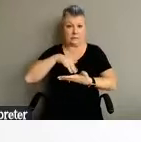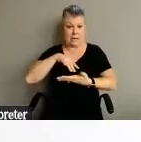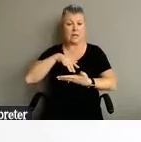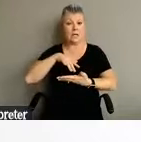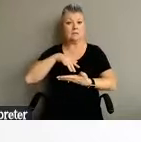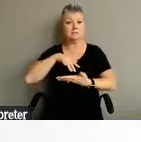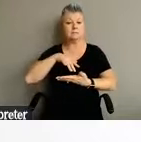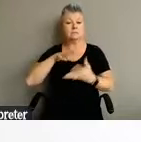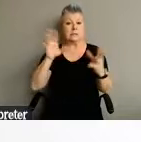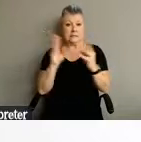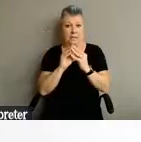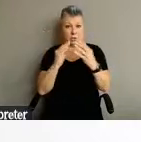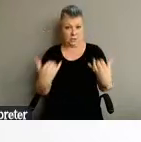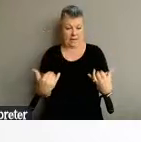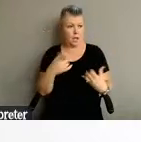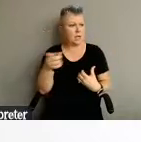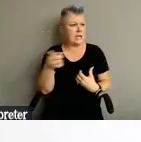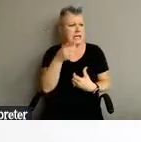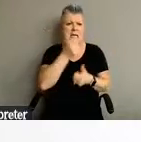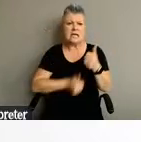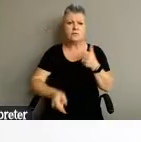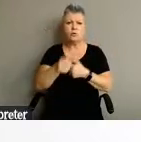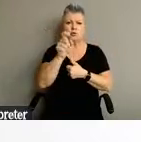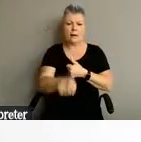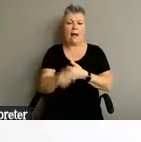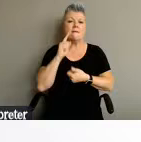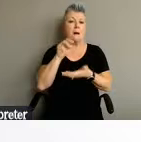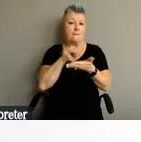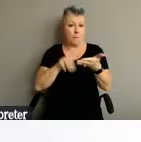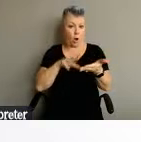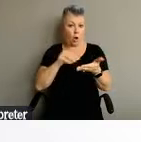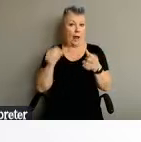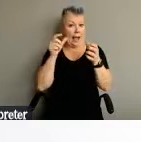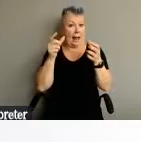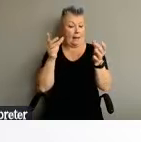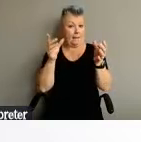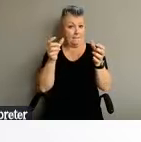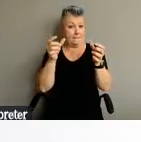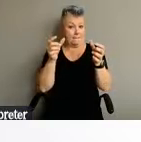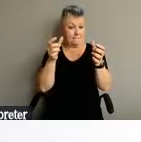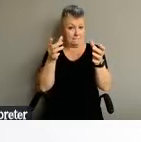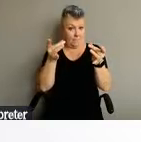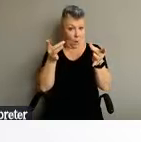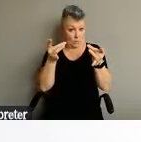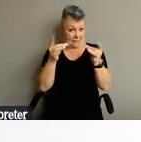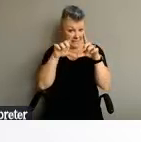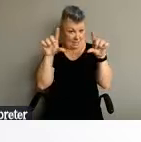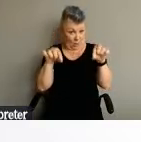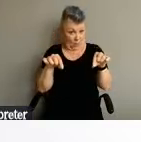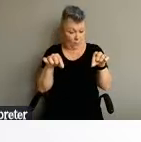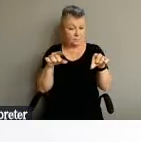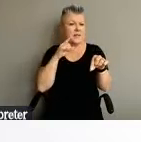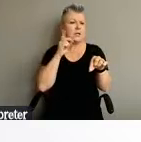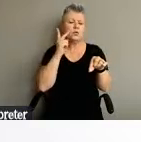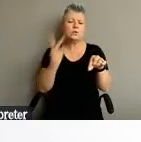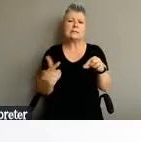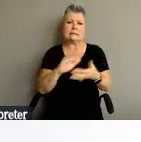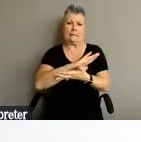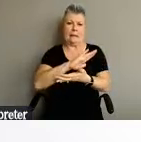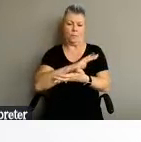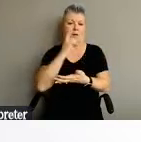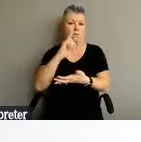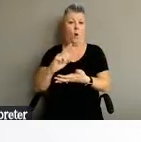today. Each of you should have a marker as well as Post-it notes. You should have a packet for early childhood